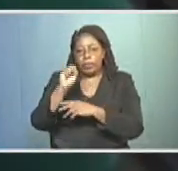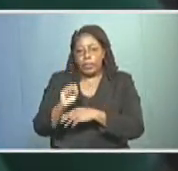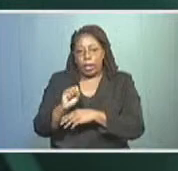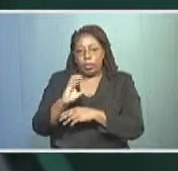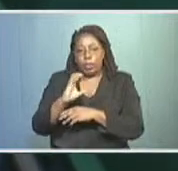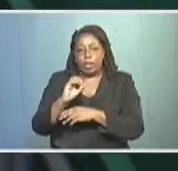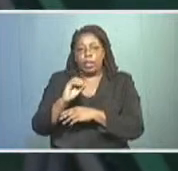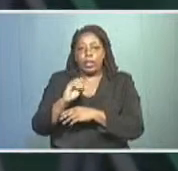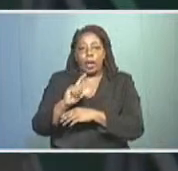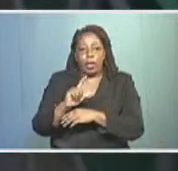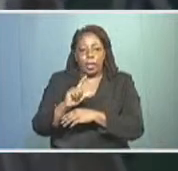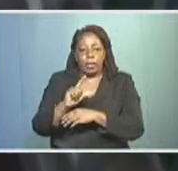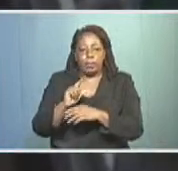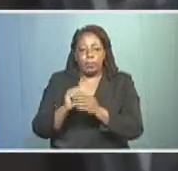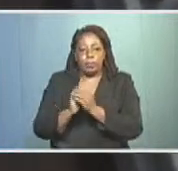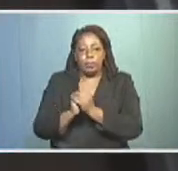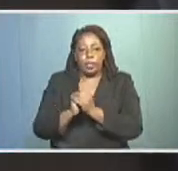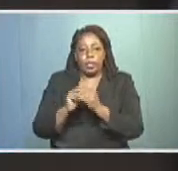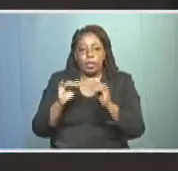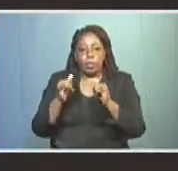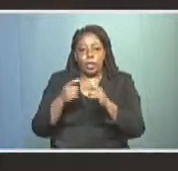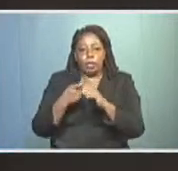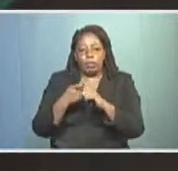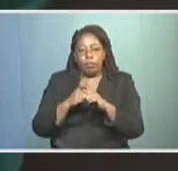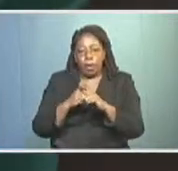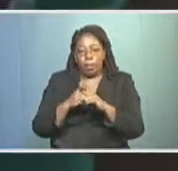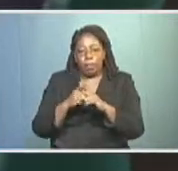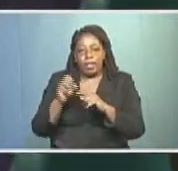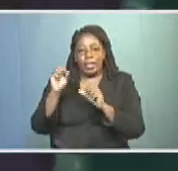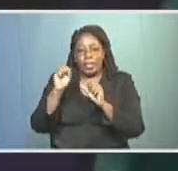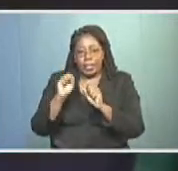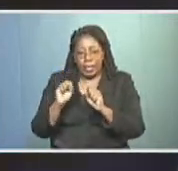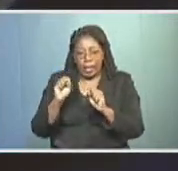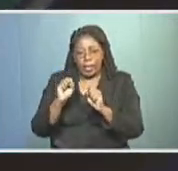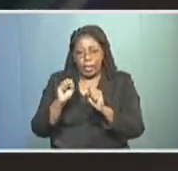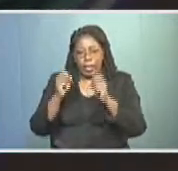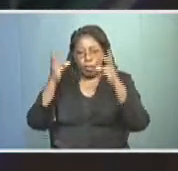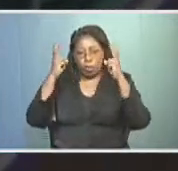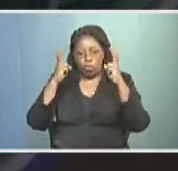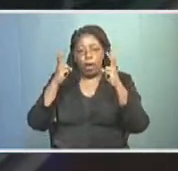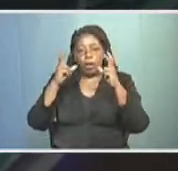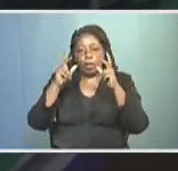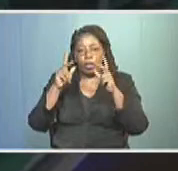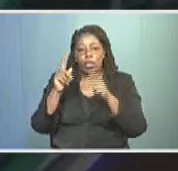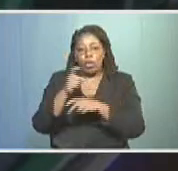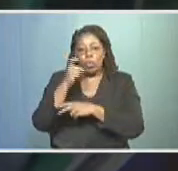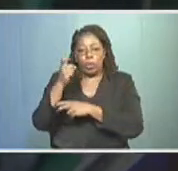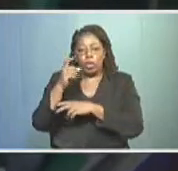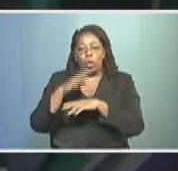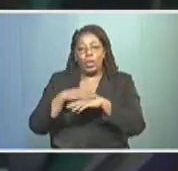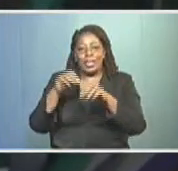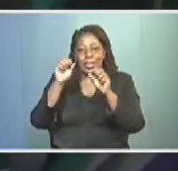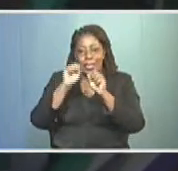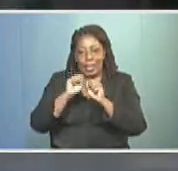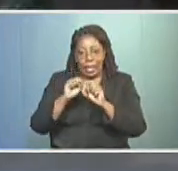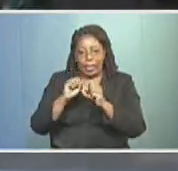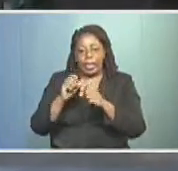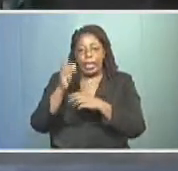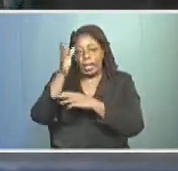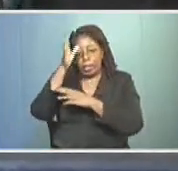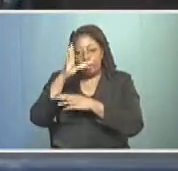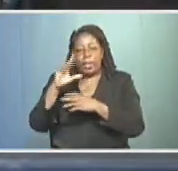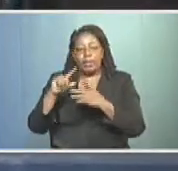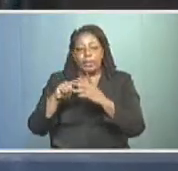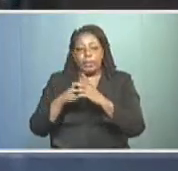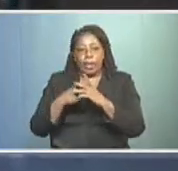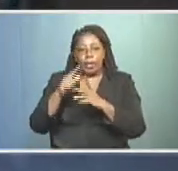will be playing from Saturday, with the first champs being crowned next week, Monday. As for the men, they will tip off next week, Thursday, during the